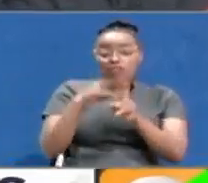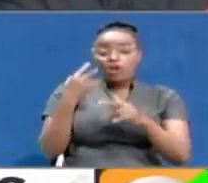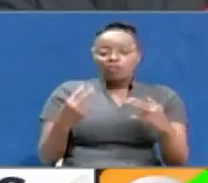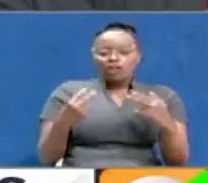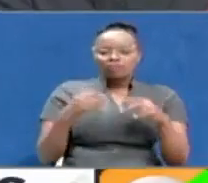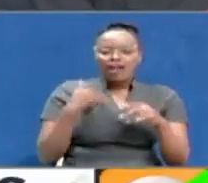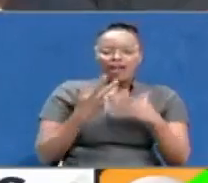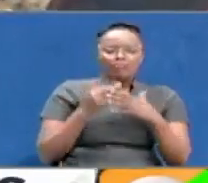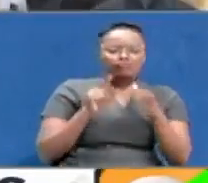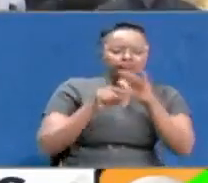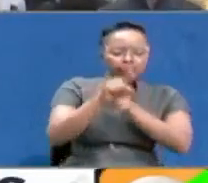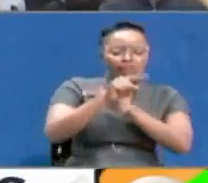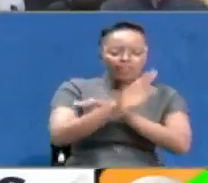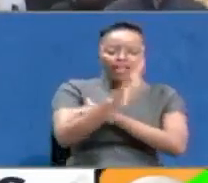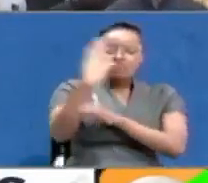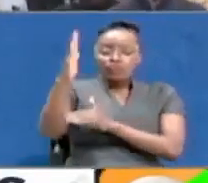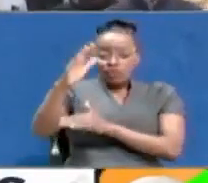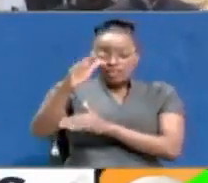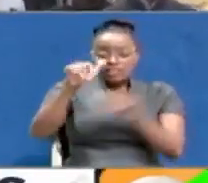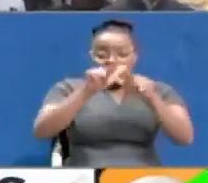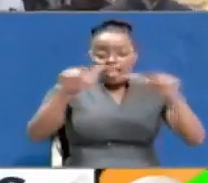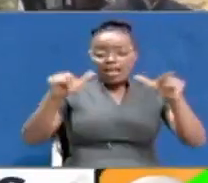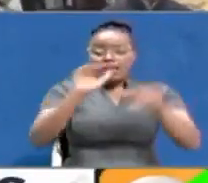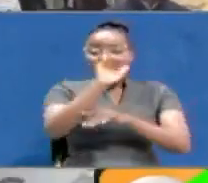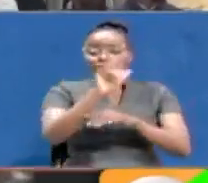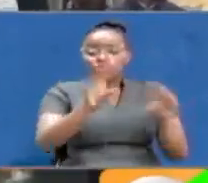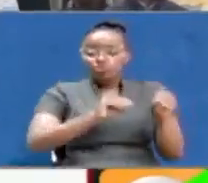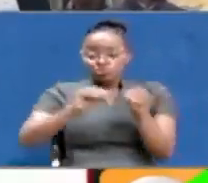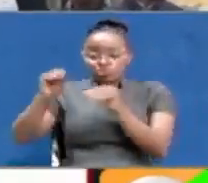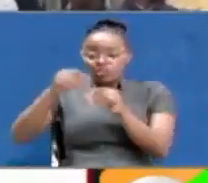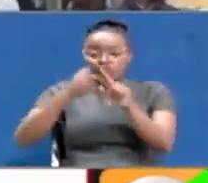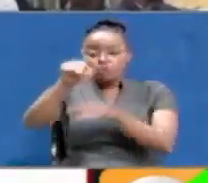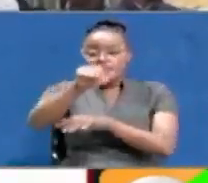forest land urged to quietly leave the area. Marianne Nyambura, Citizen TV,